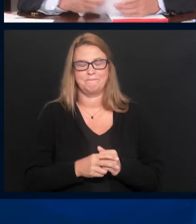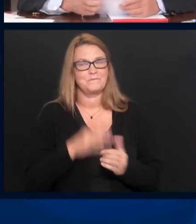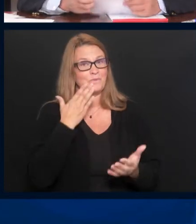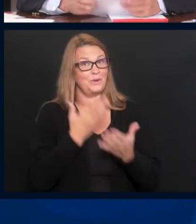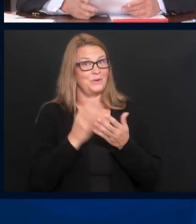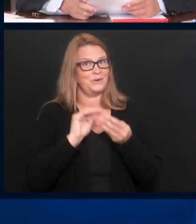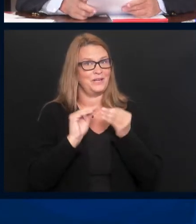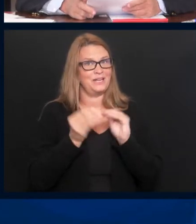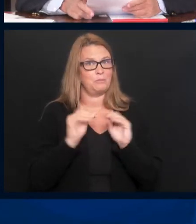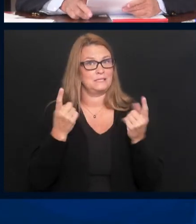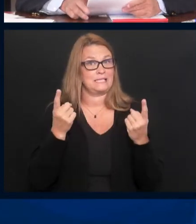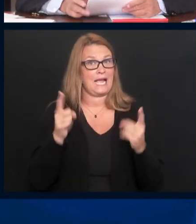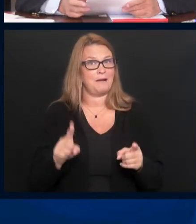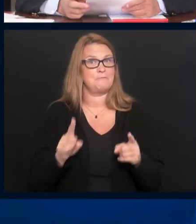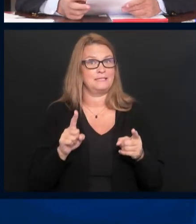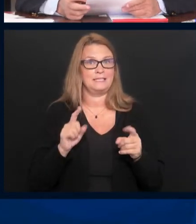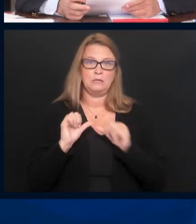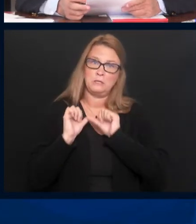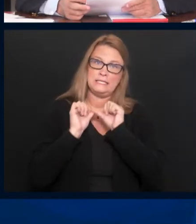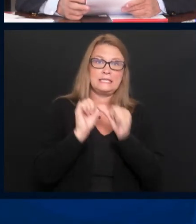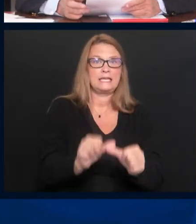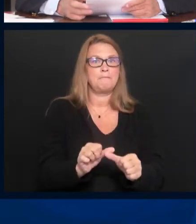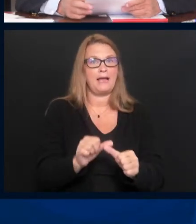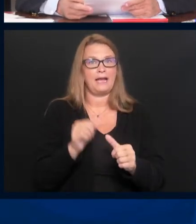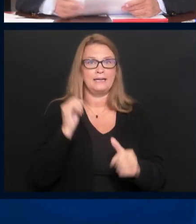numbers coming. We just need to keep at it.